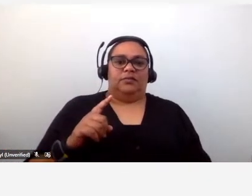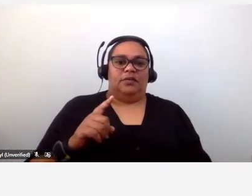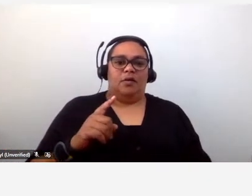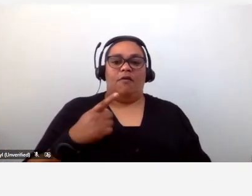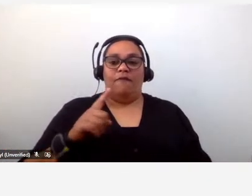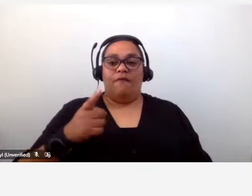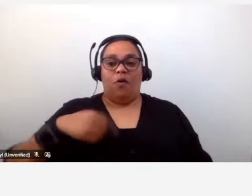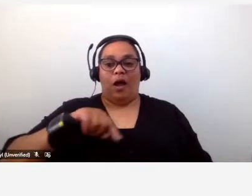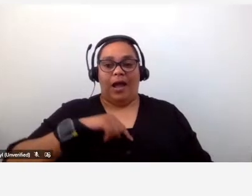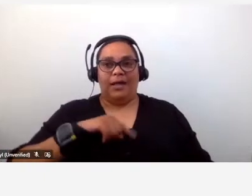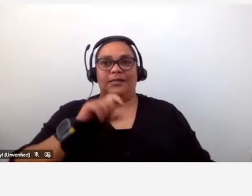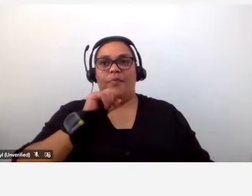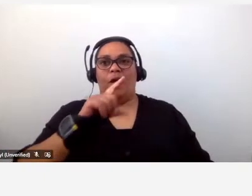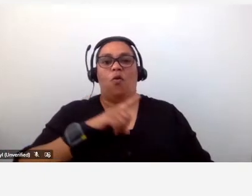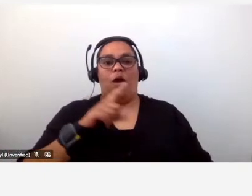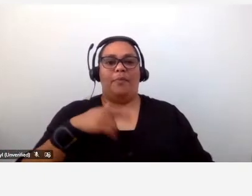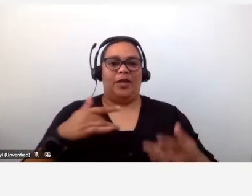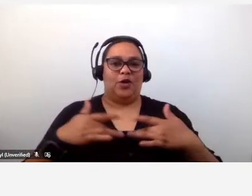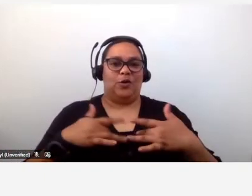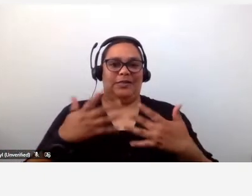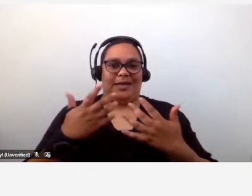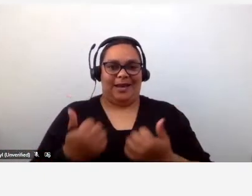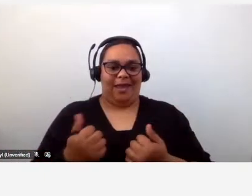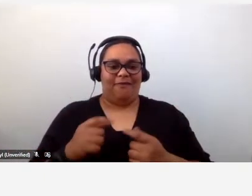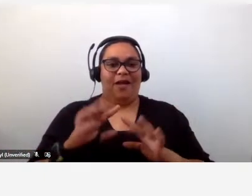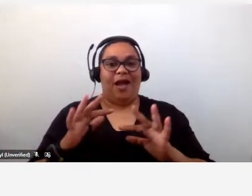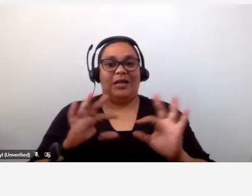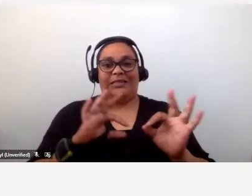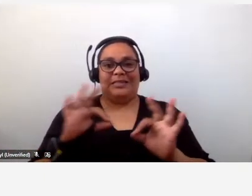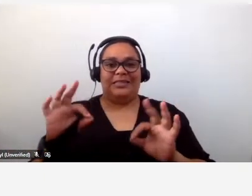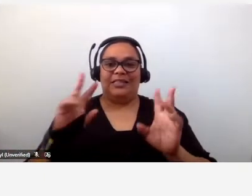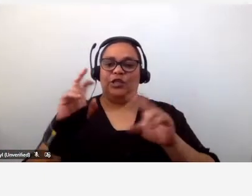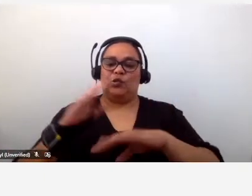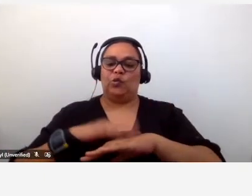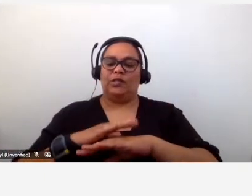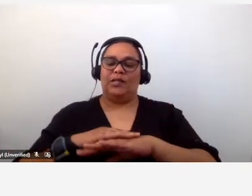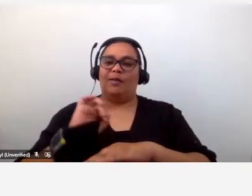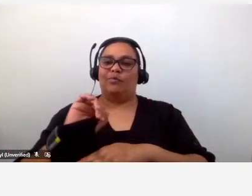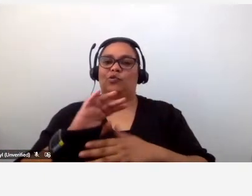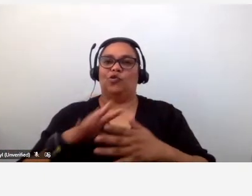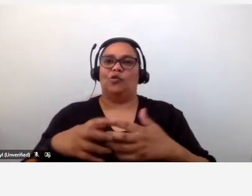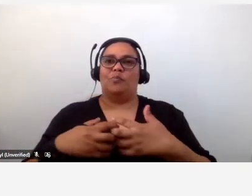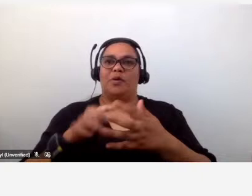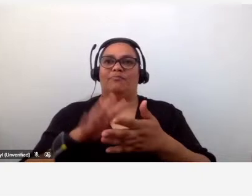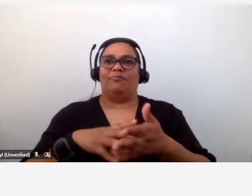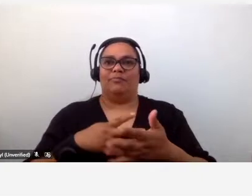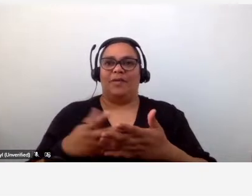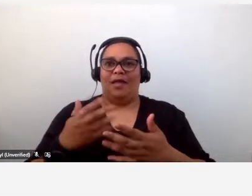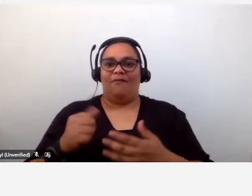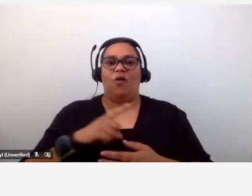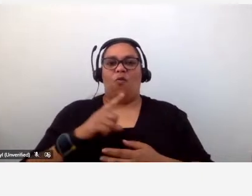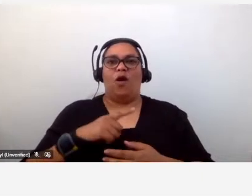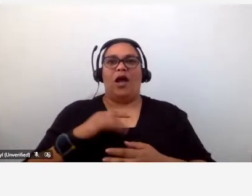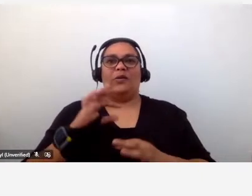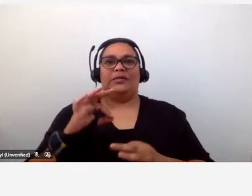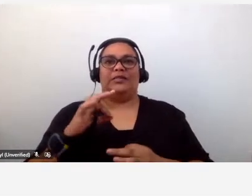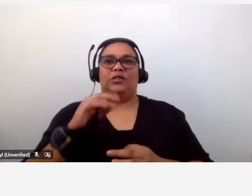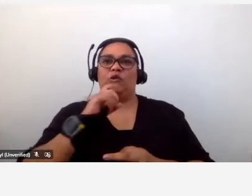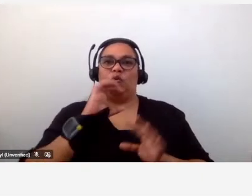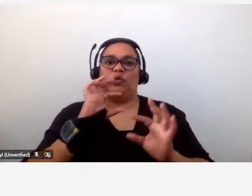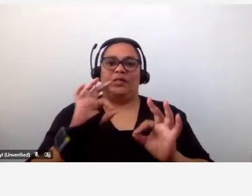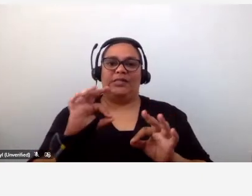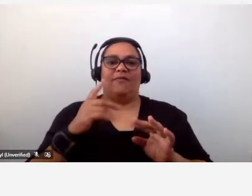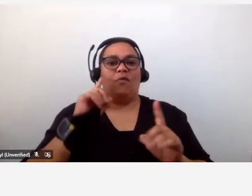for us, and that is why I was concerned about how the issue of time was framed, because we seek to use this platform